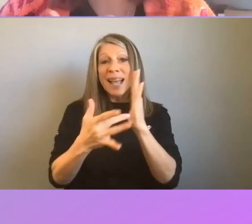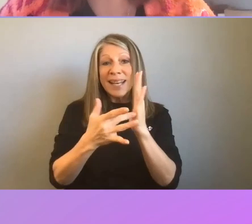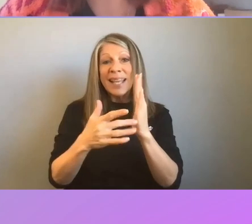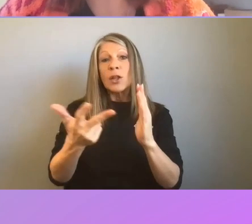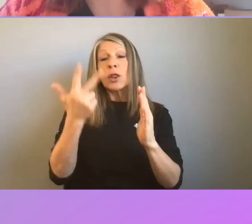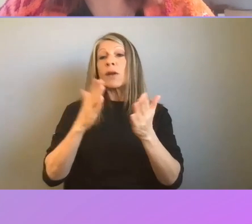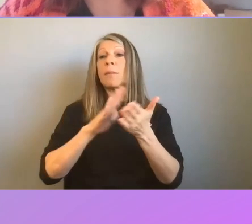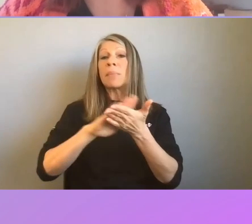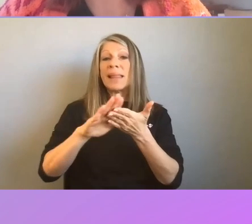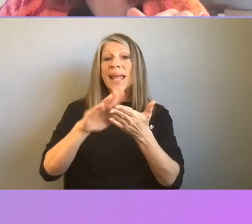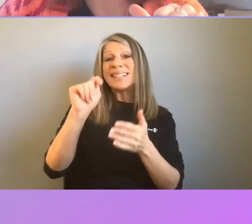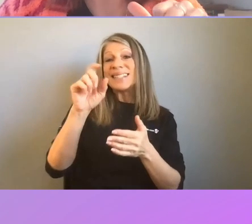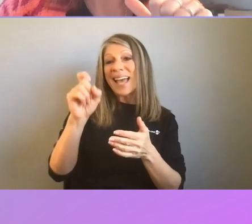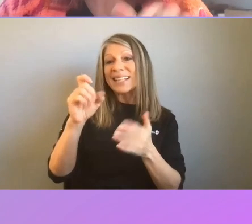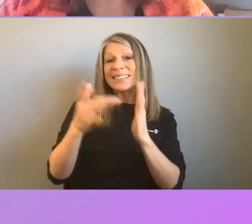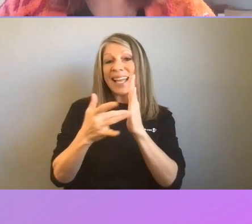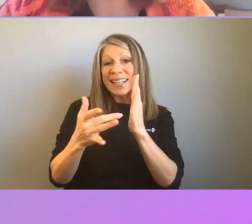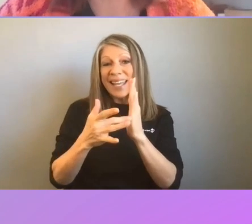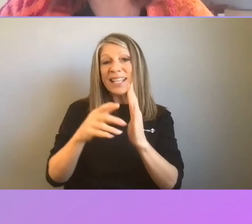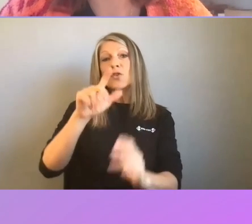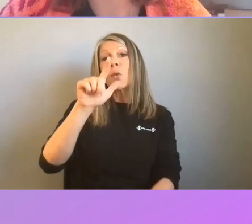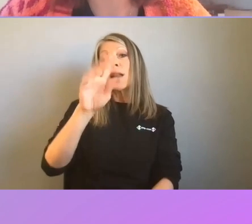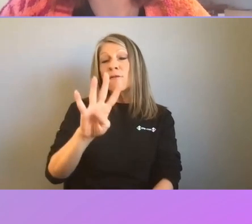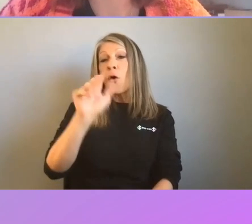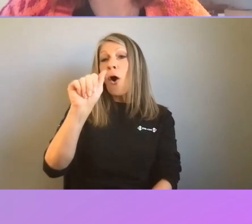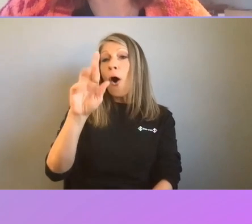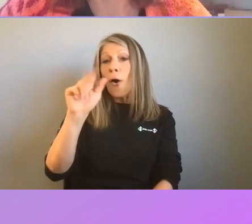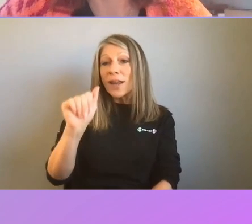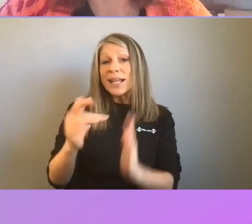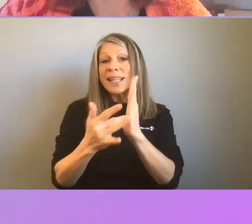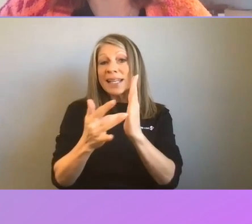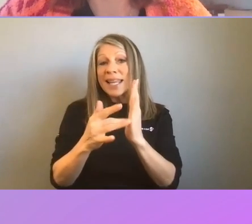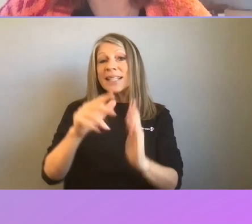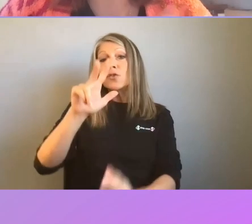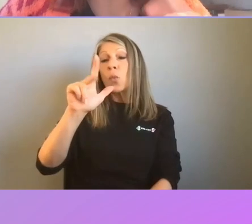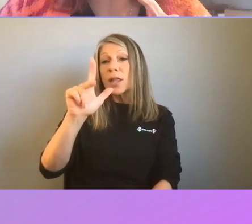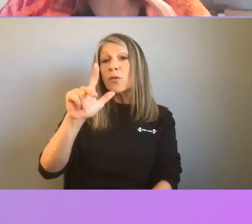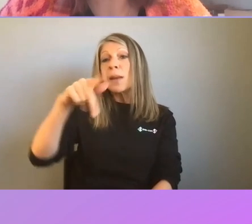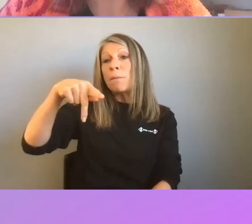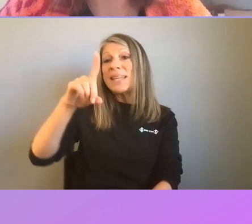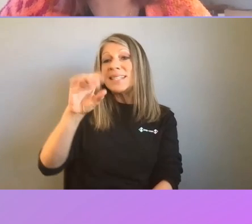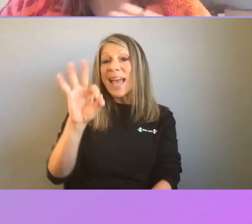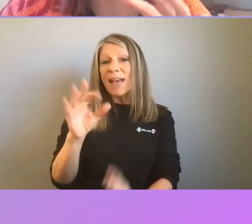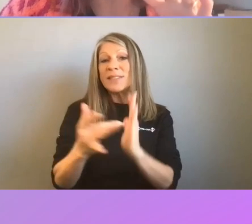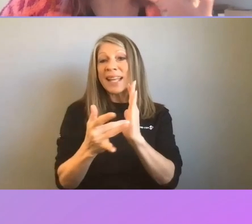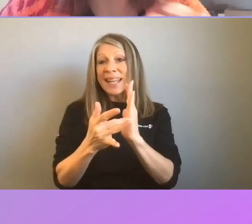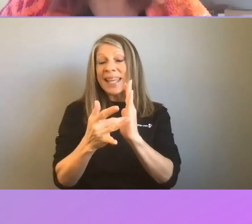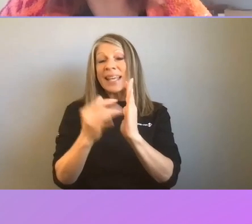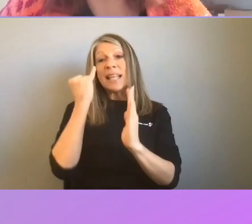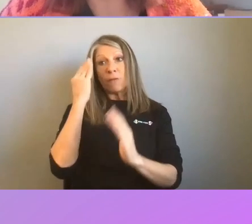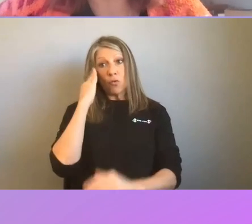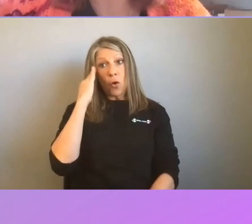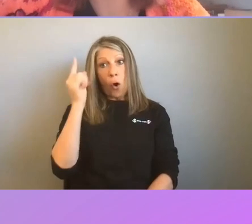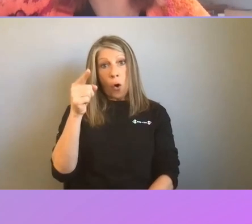techniques, 24 ARIA techniques, 23 PDF techniques. And for those of us who know and have gone